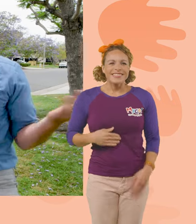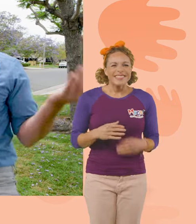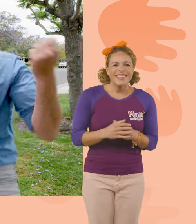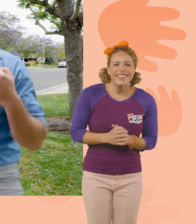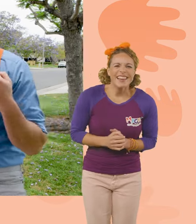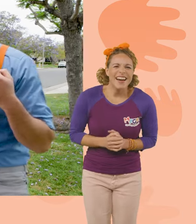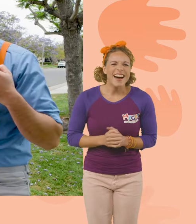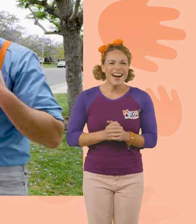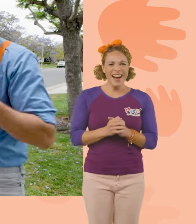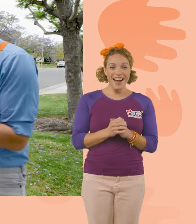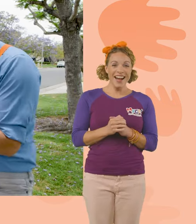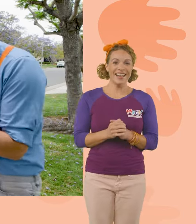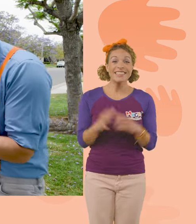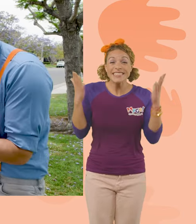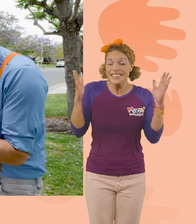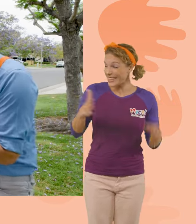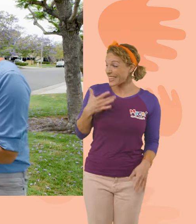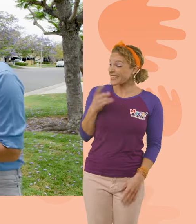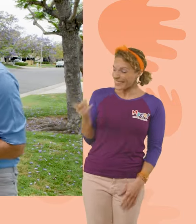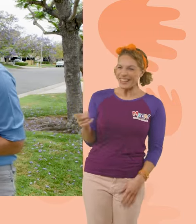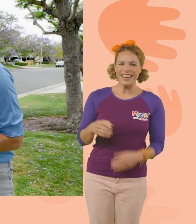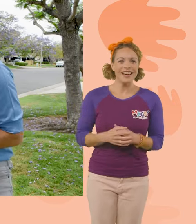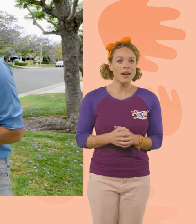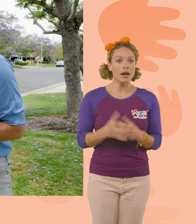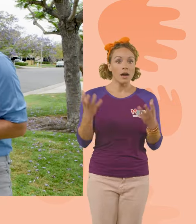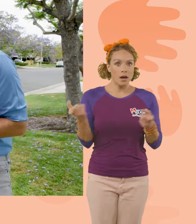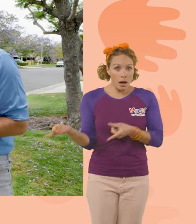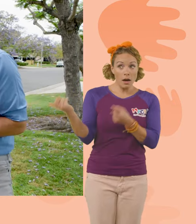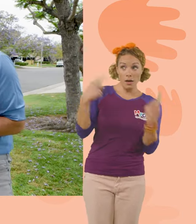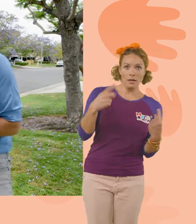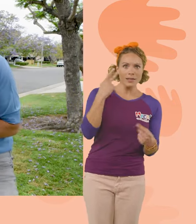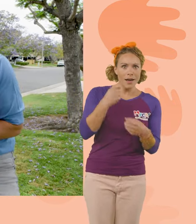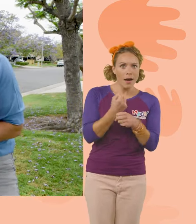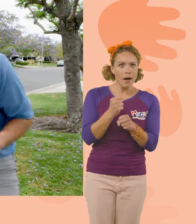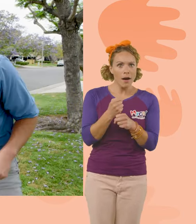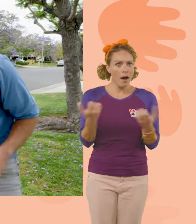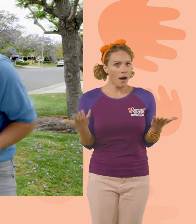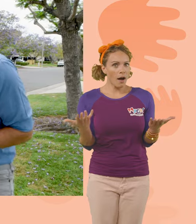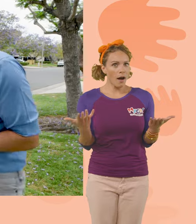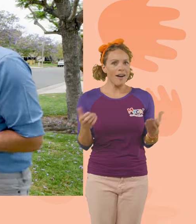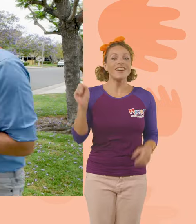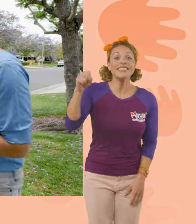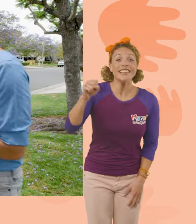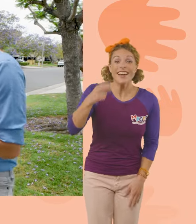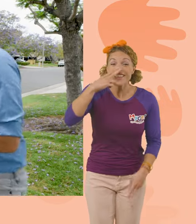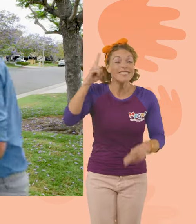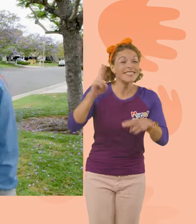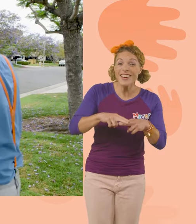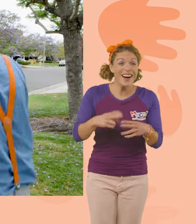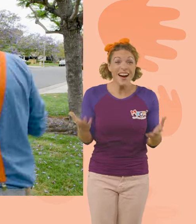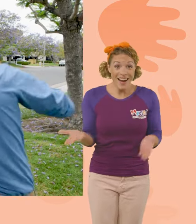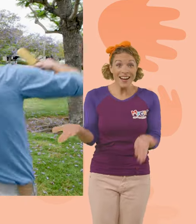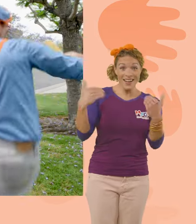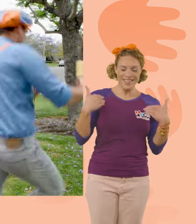That is so yummy! Yay, glad you like it. Do you want to come see how they're made? Yeah, that would be so much fun. Let's All right,